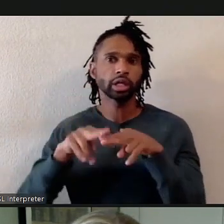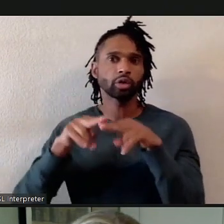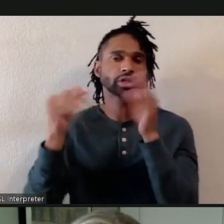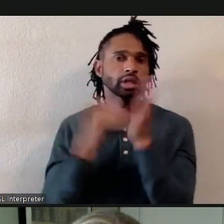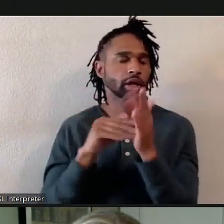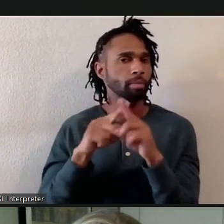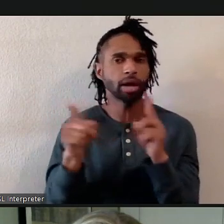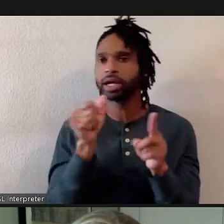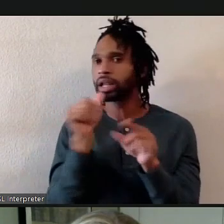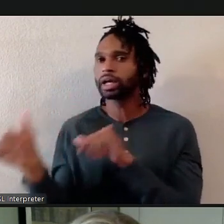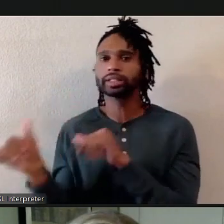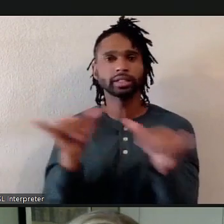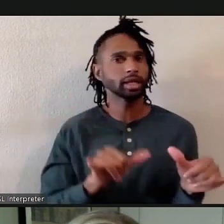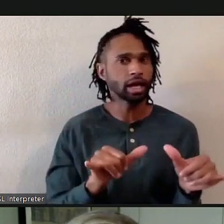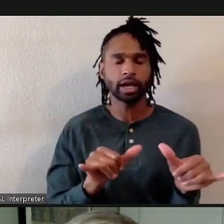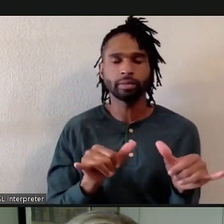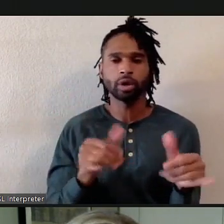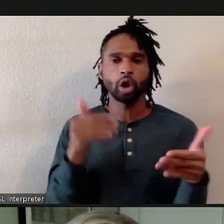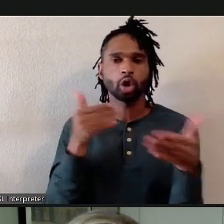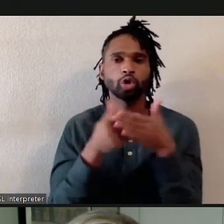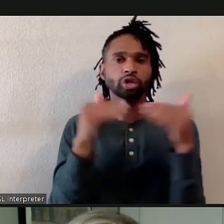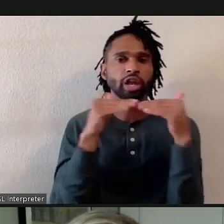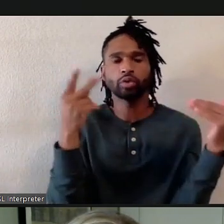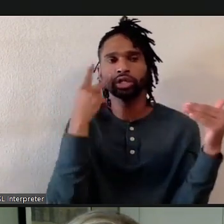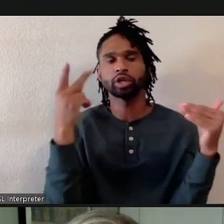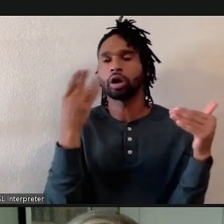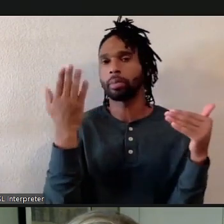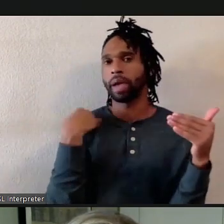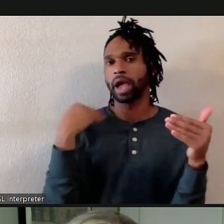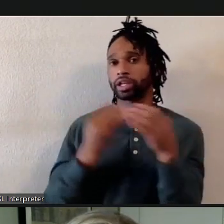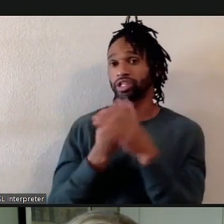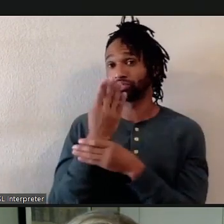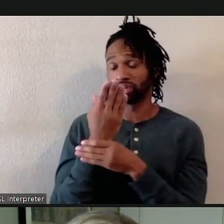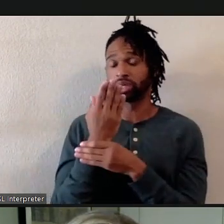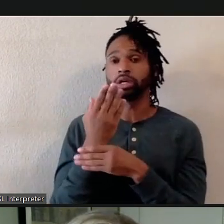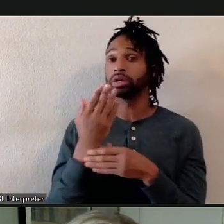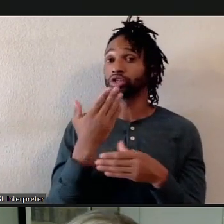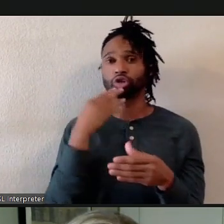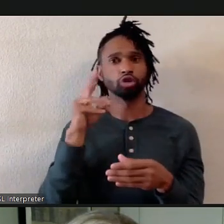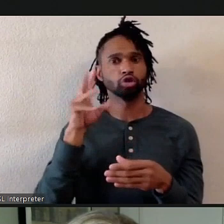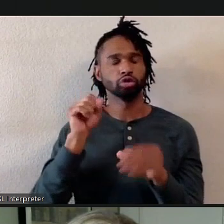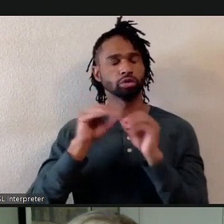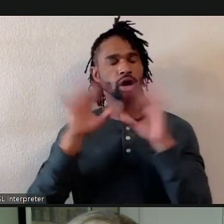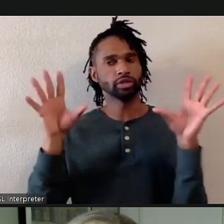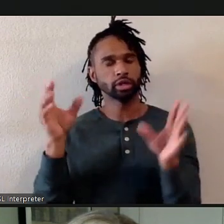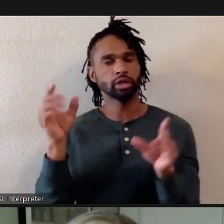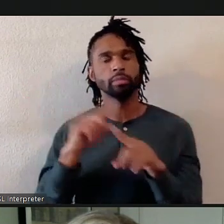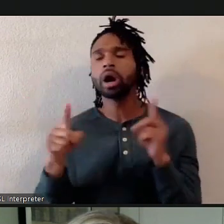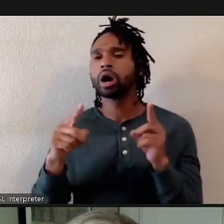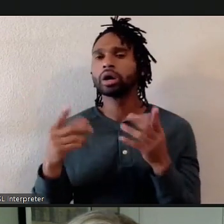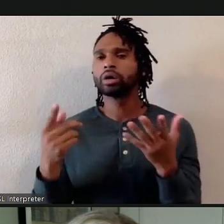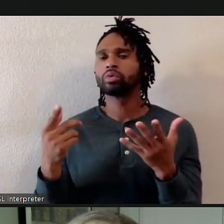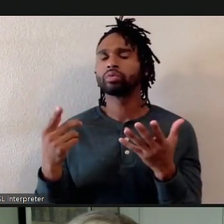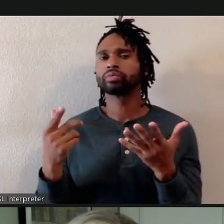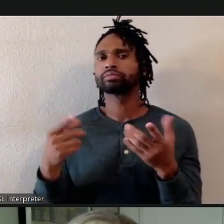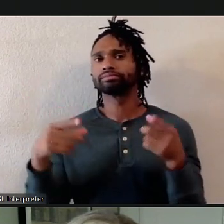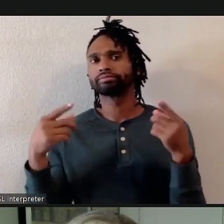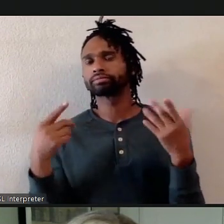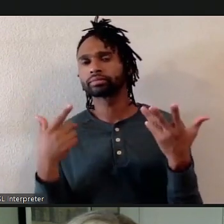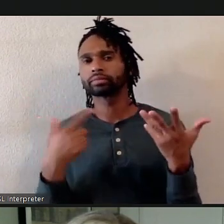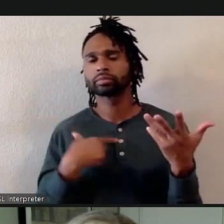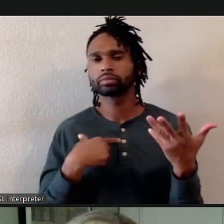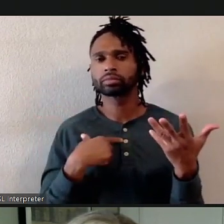at or anywhere approaching the level that we saw in spring, which is good news, obviously. But the argument that we end up hearing a lot out in the community